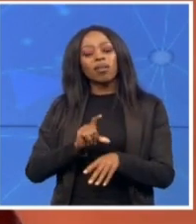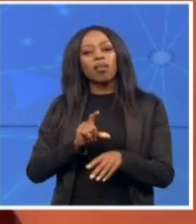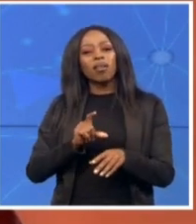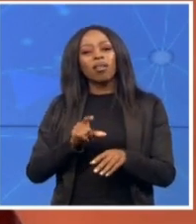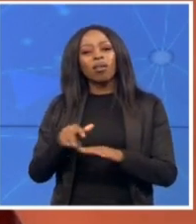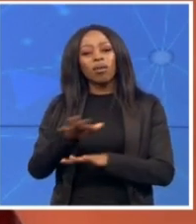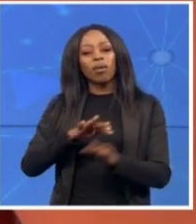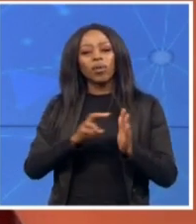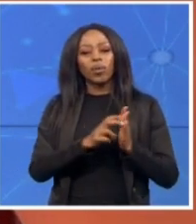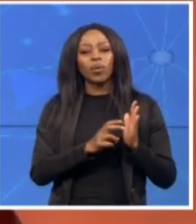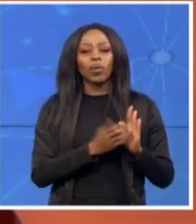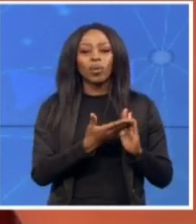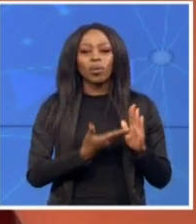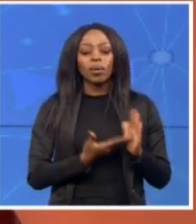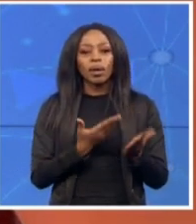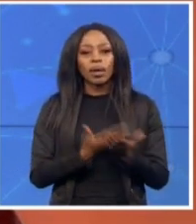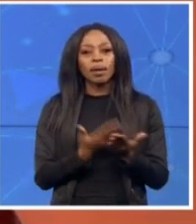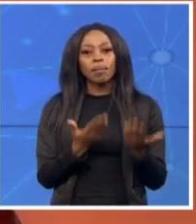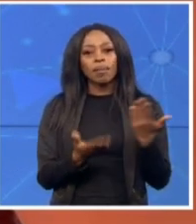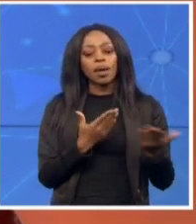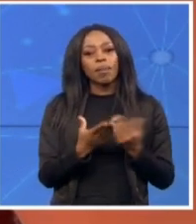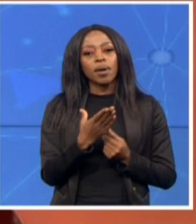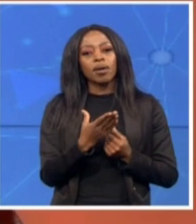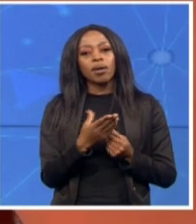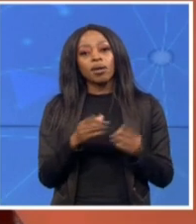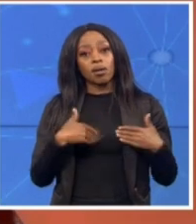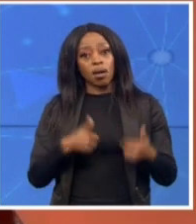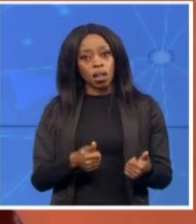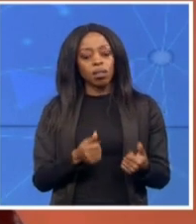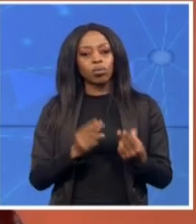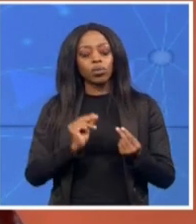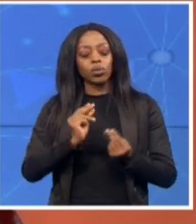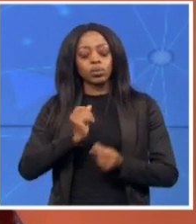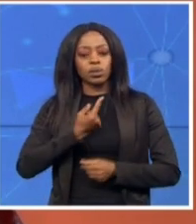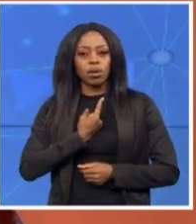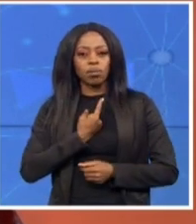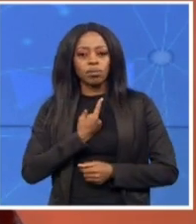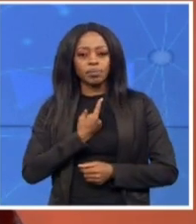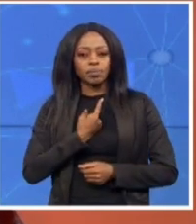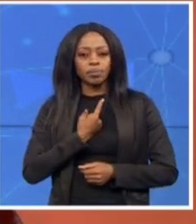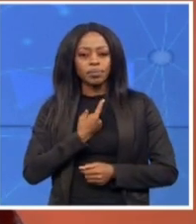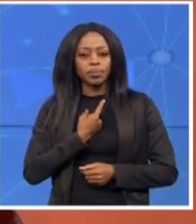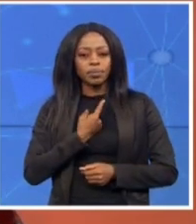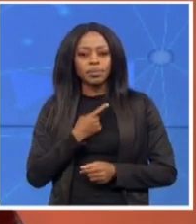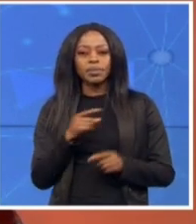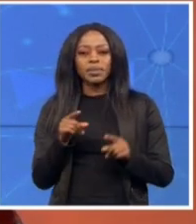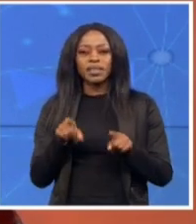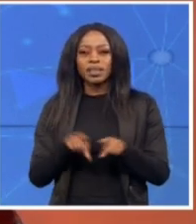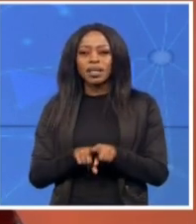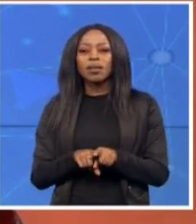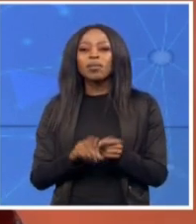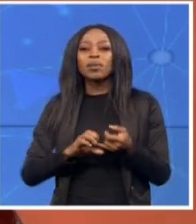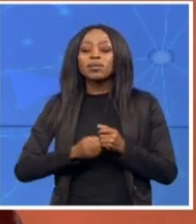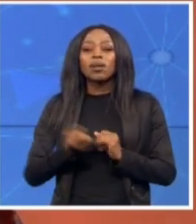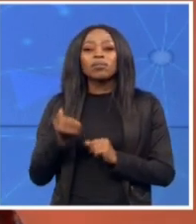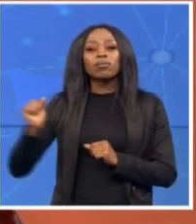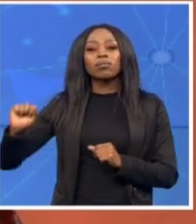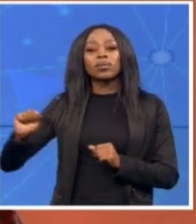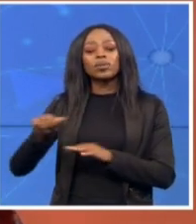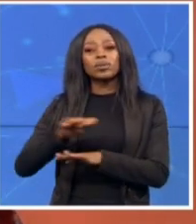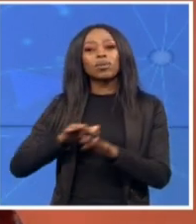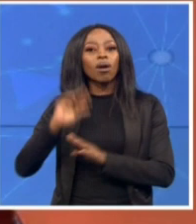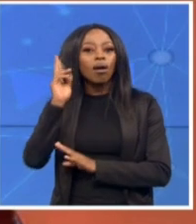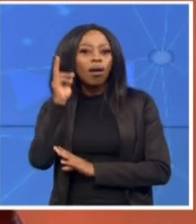health, we do it ourselves. And also it will avoid the situation when we hear other people outside the health, they'll say, based